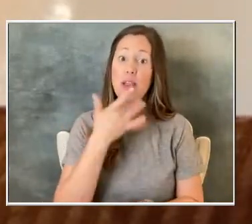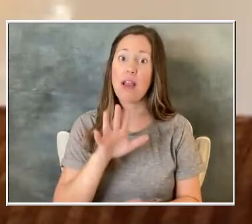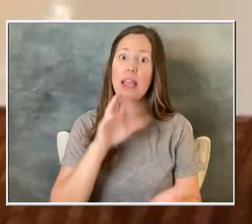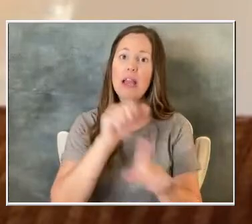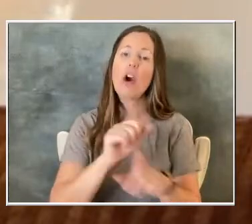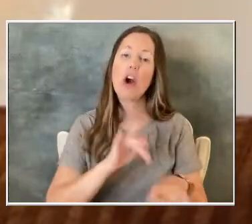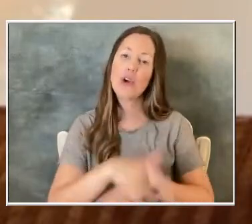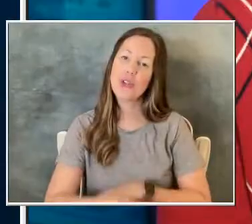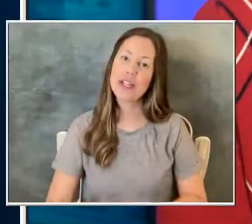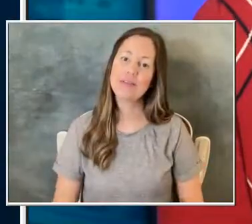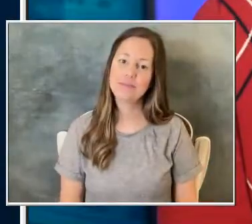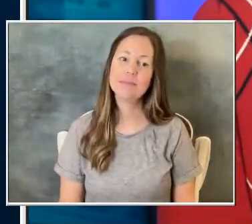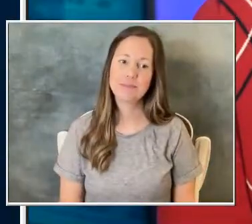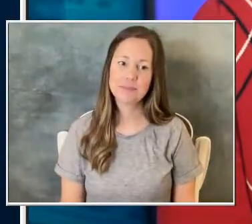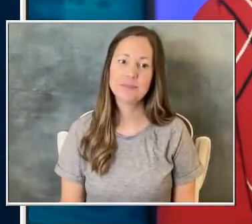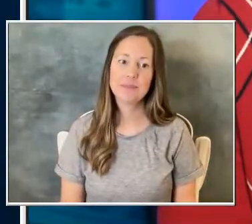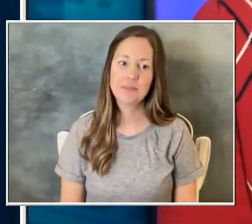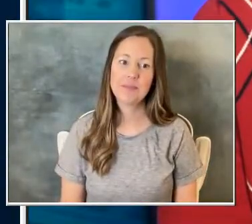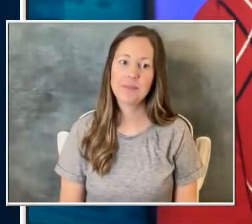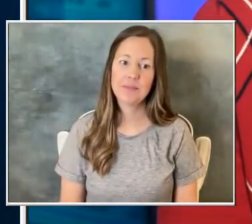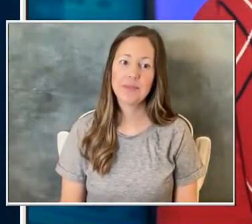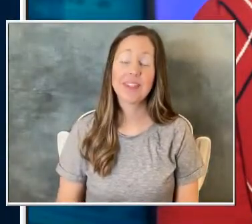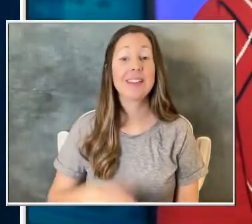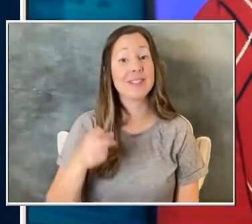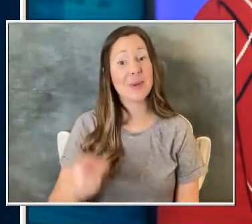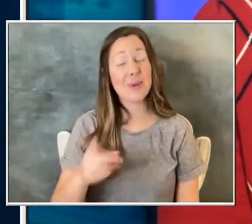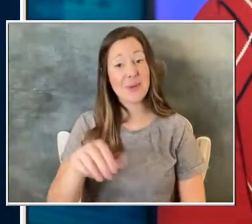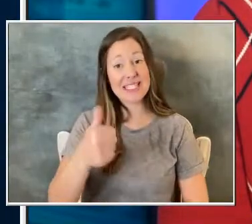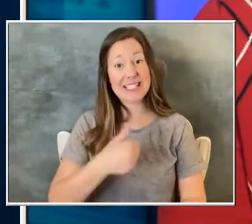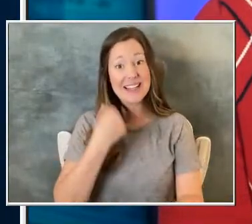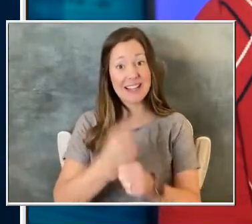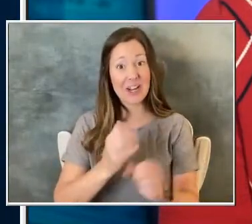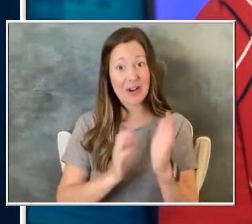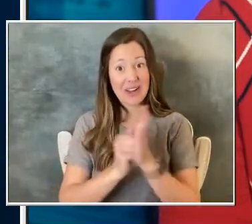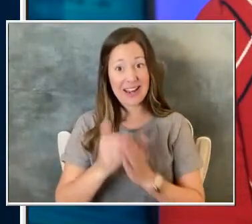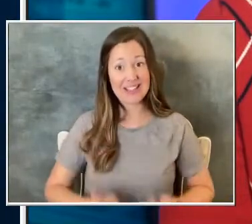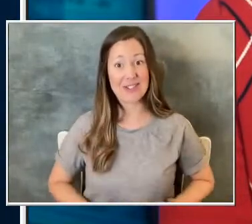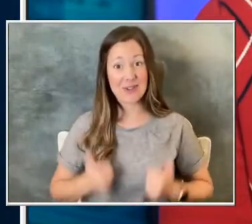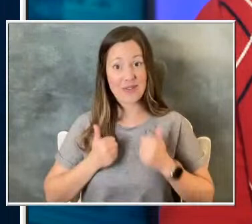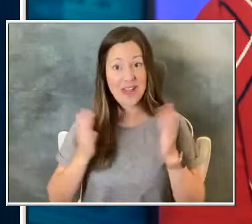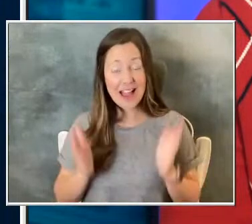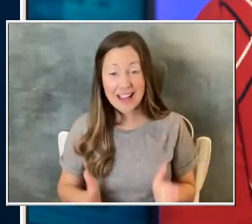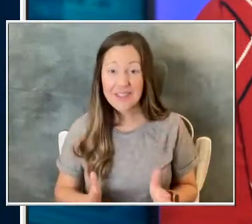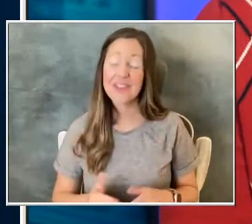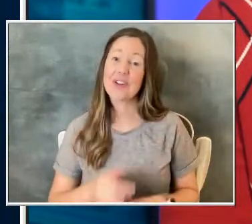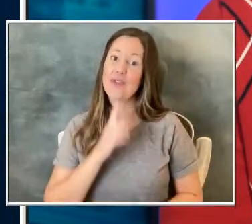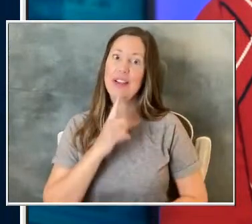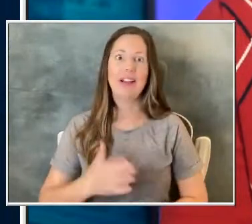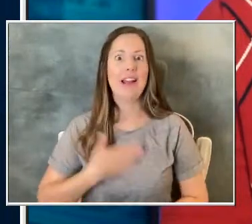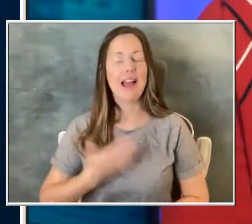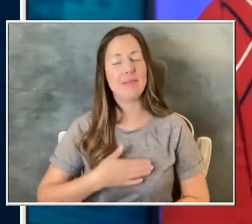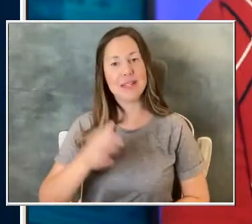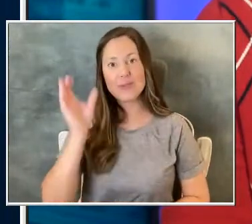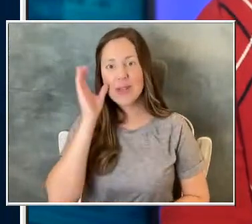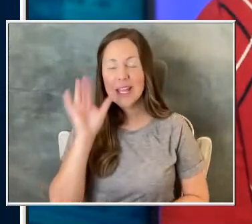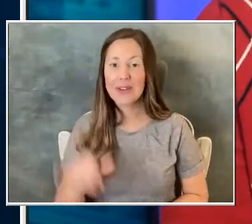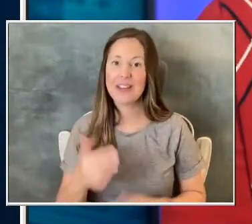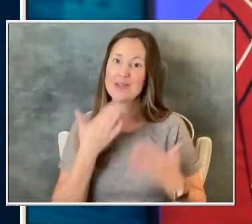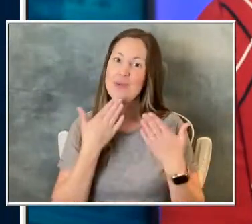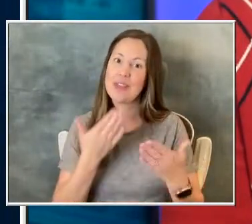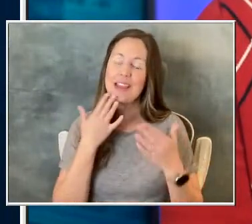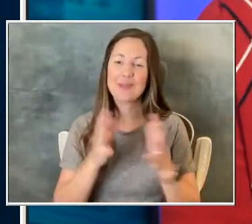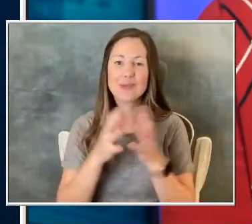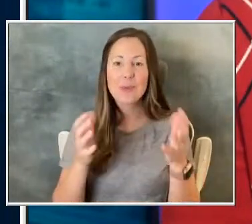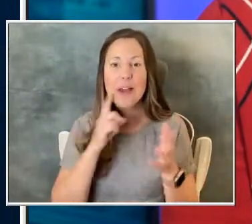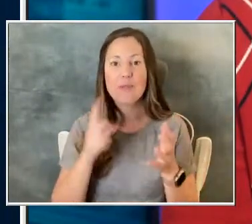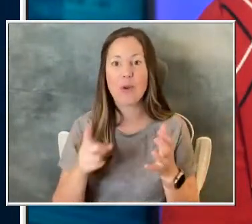early. Well, you are a 10-year cancer survivor. I want to make sure everyone knows that. We're so happy to hear that. So thank you for letting us